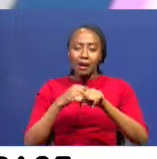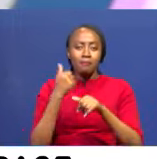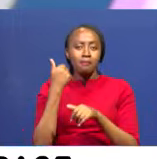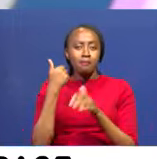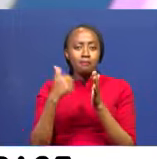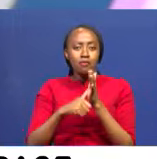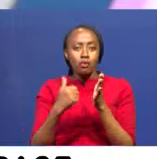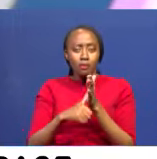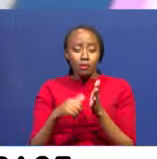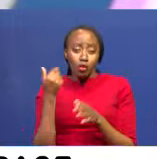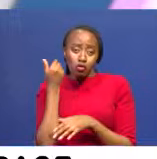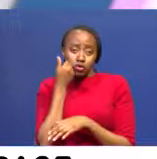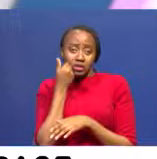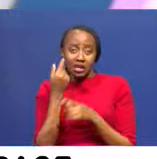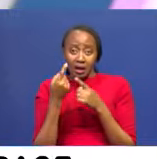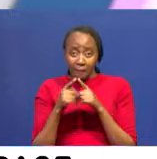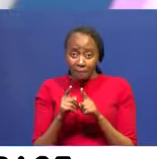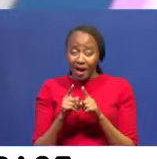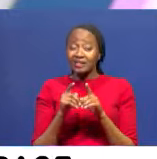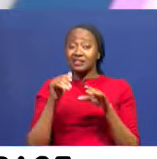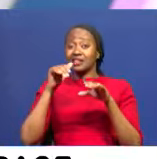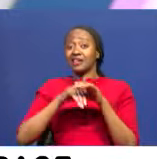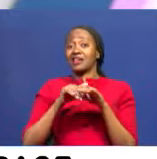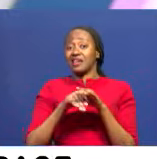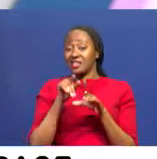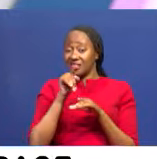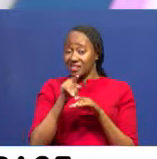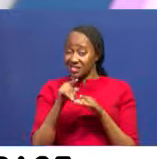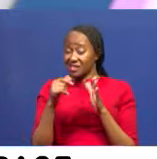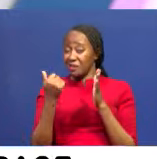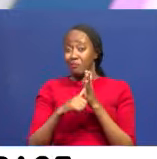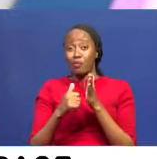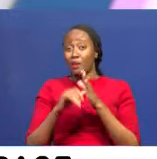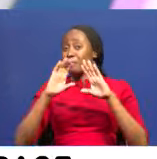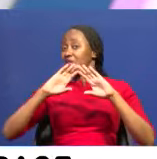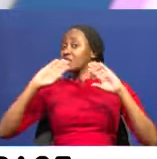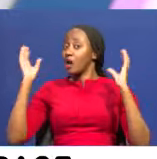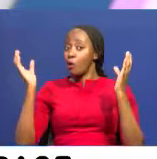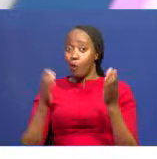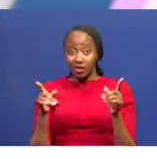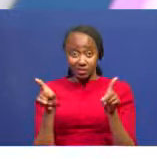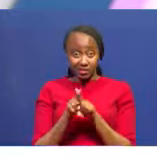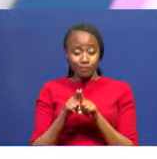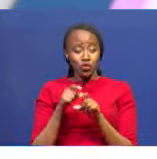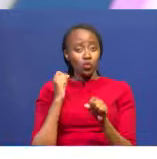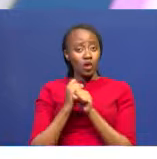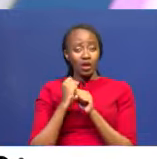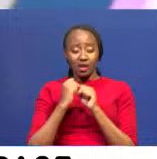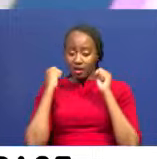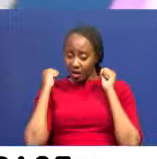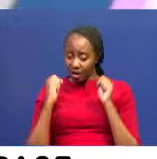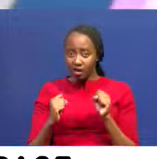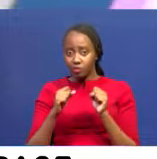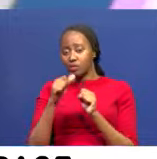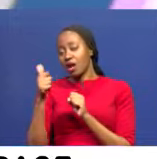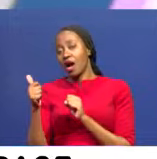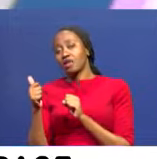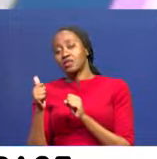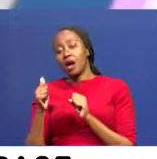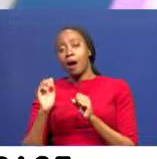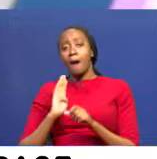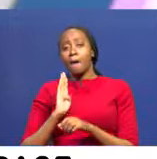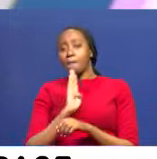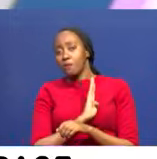Antimicrobial resistance is actually a global problem right now. And we are working very hard with other bodies and also with other